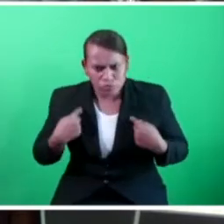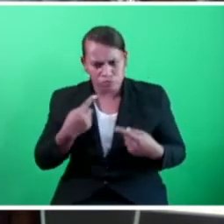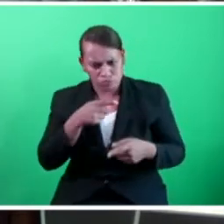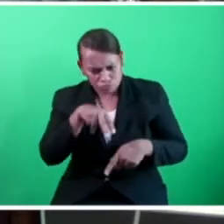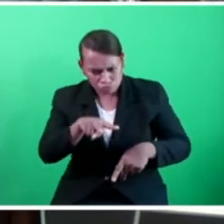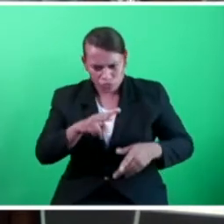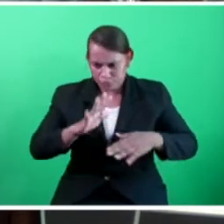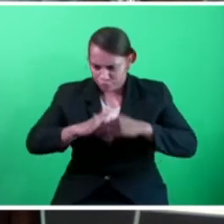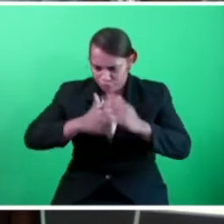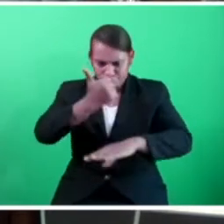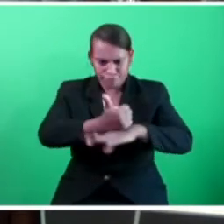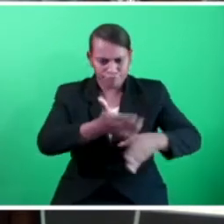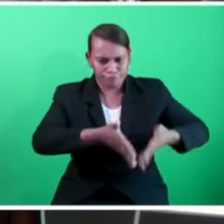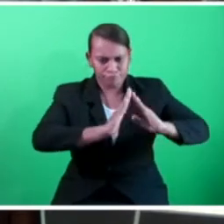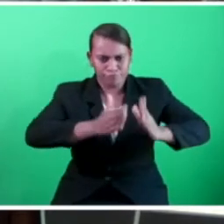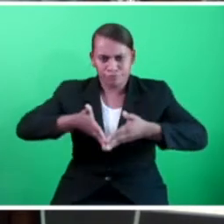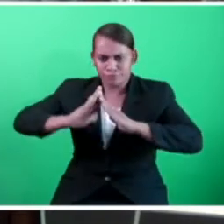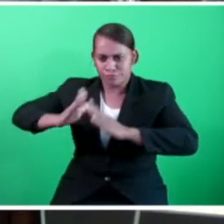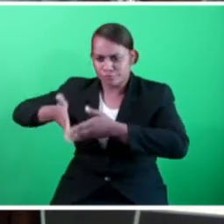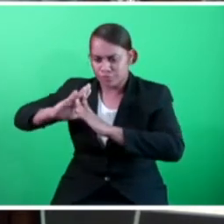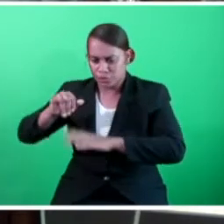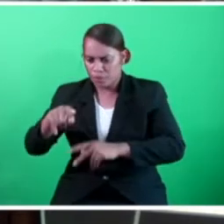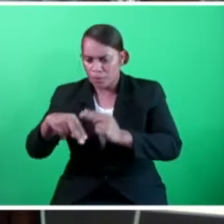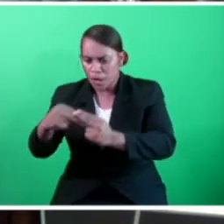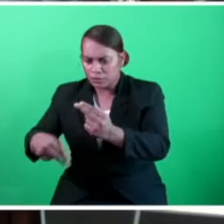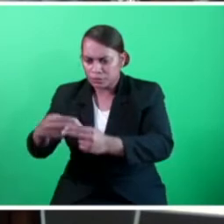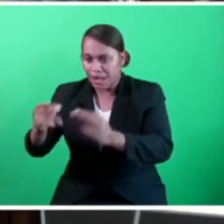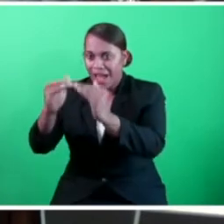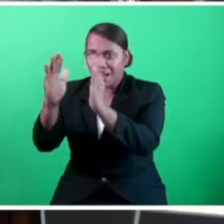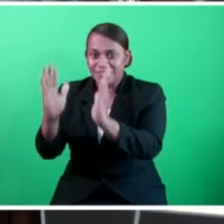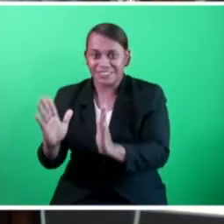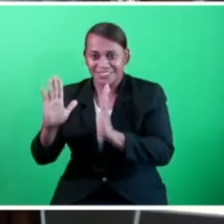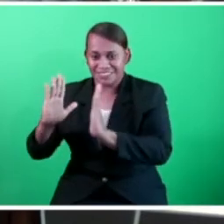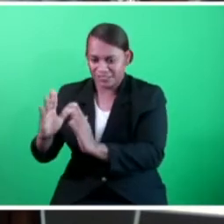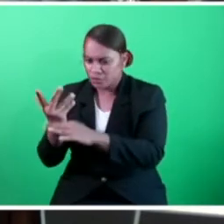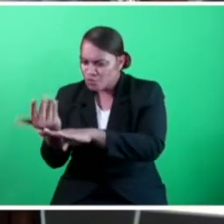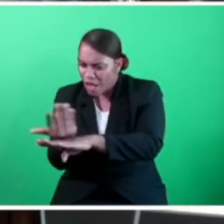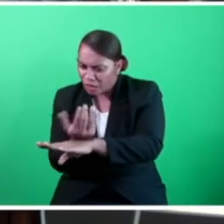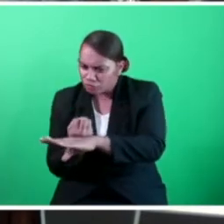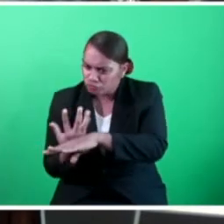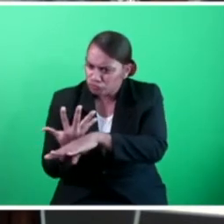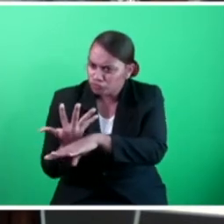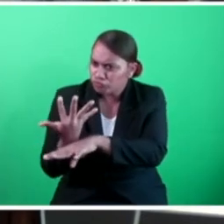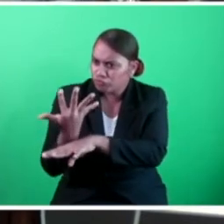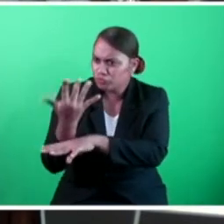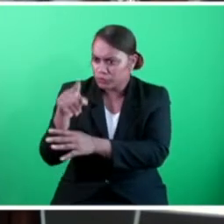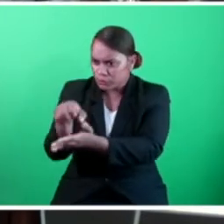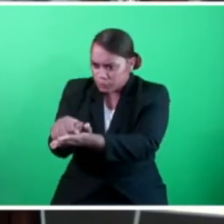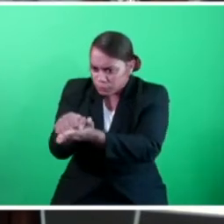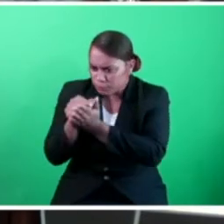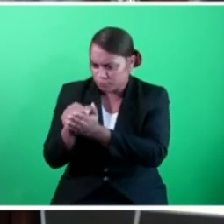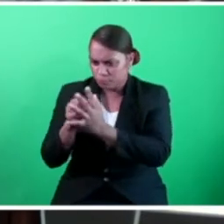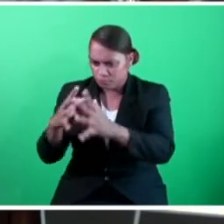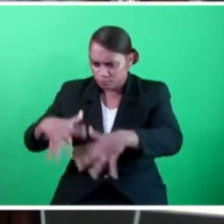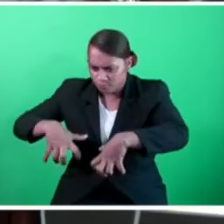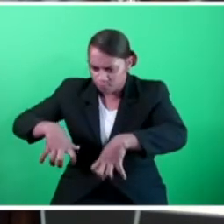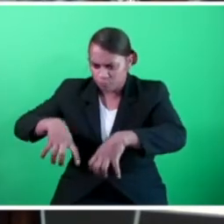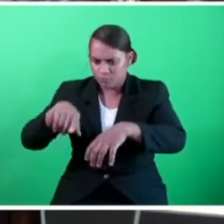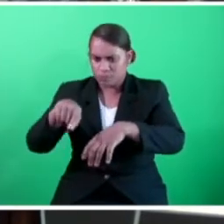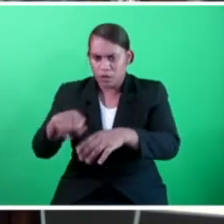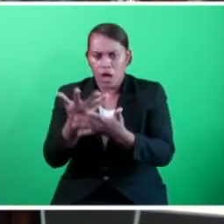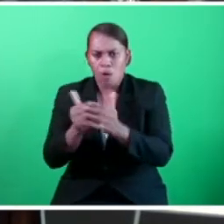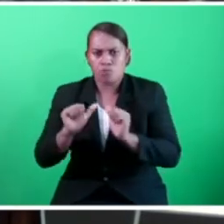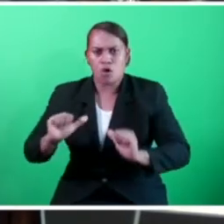Northern Division, one in Central Division. Under this project, we have completed 250 meters of